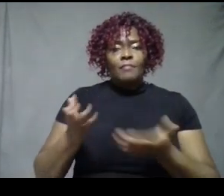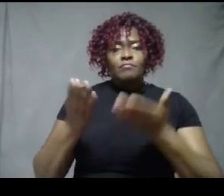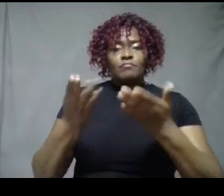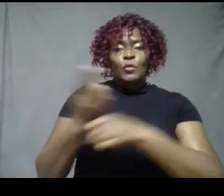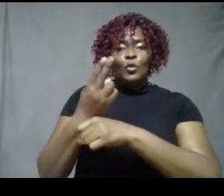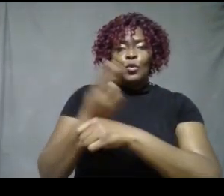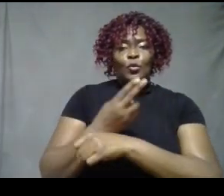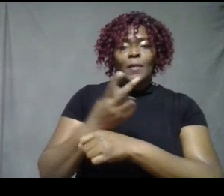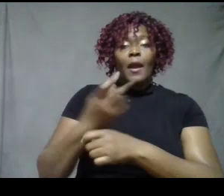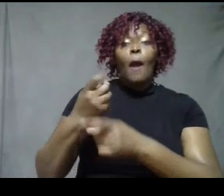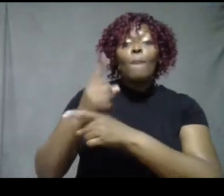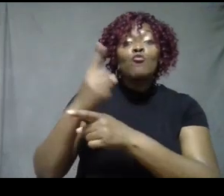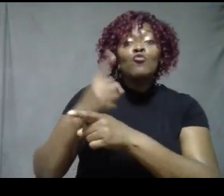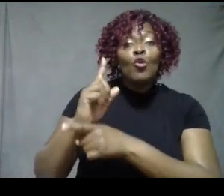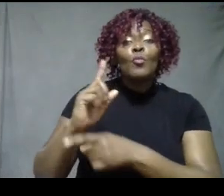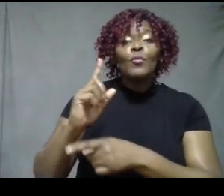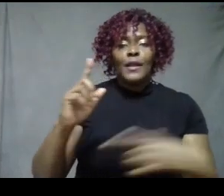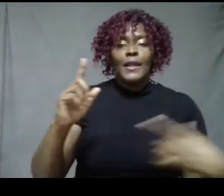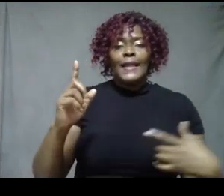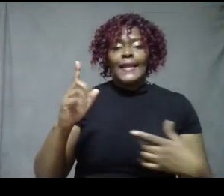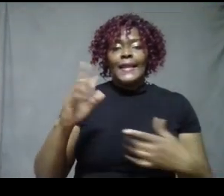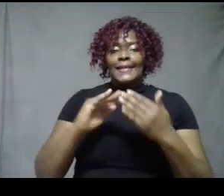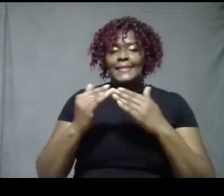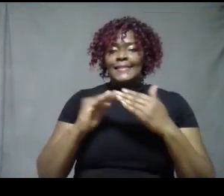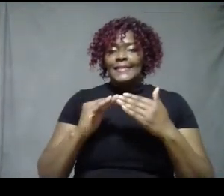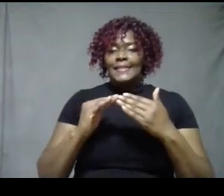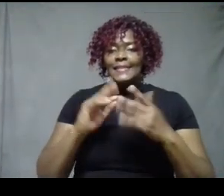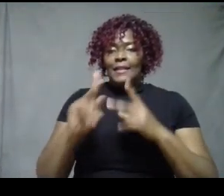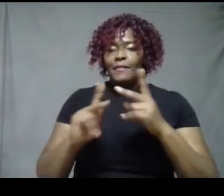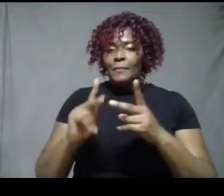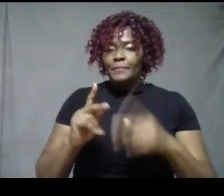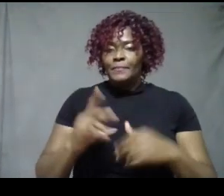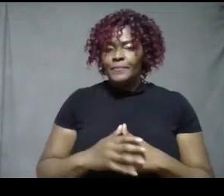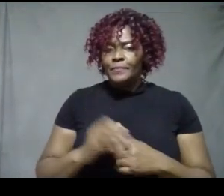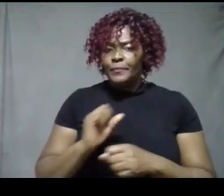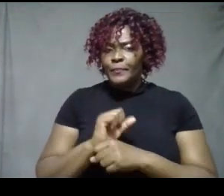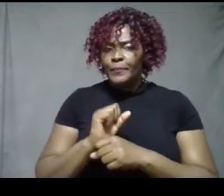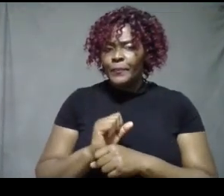of all documents associated with the grant application. And I see